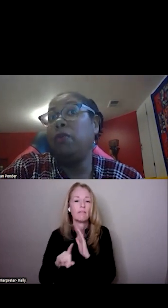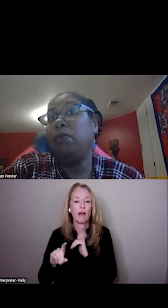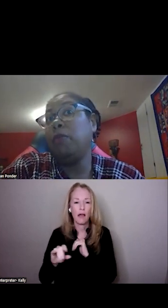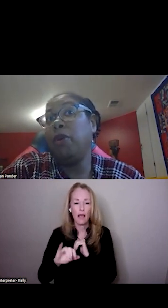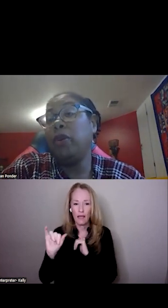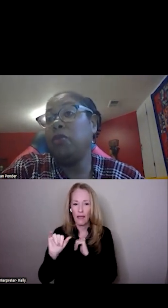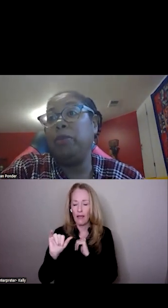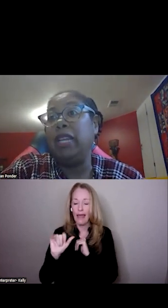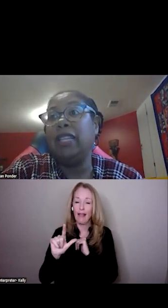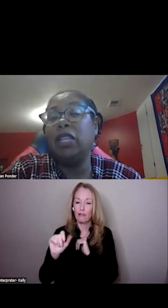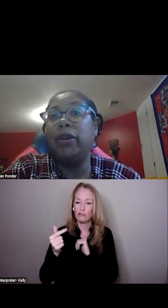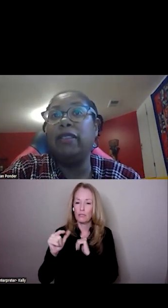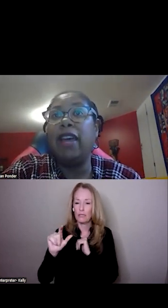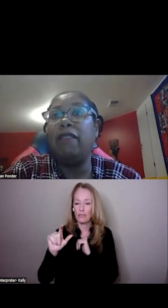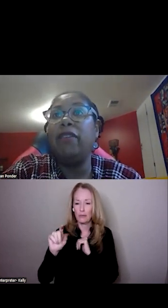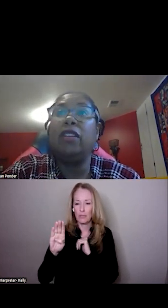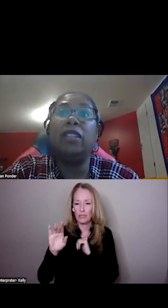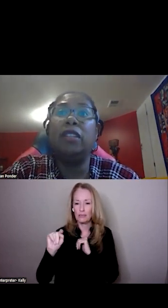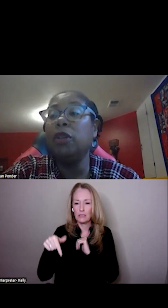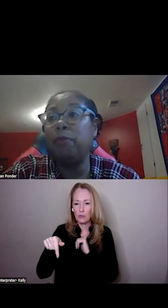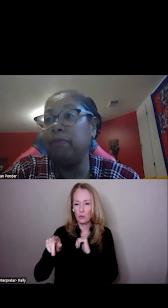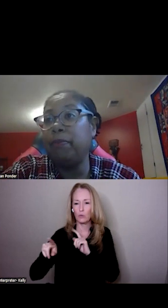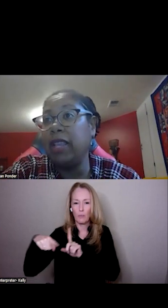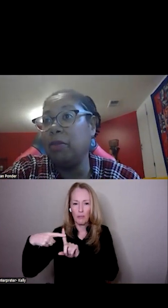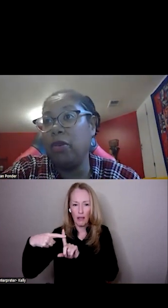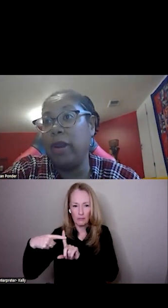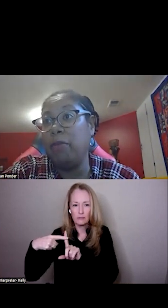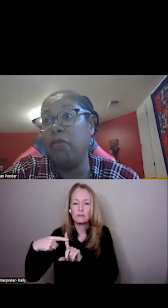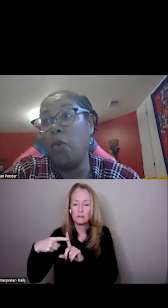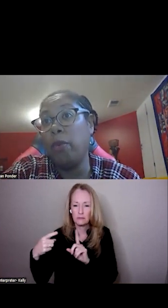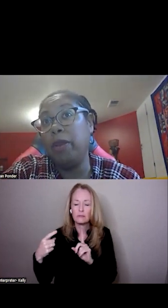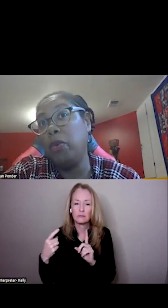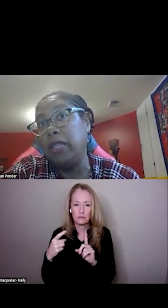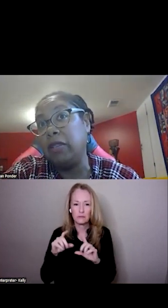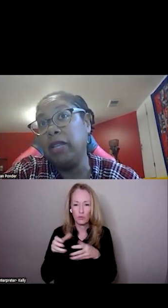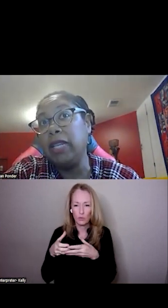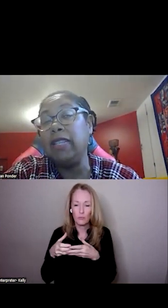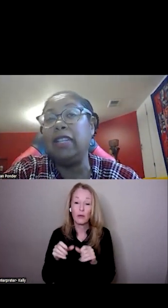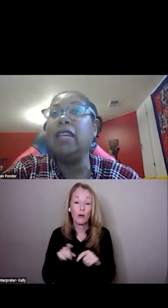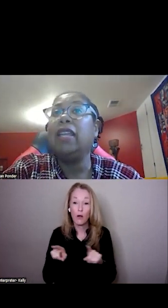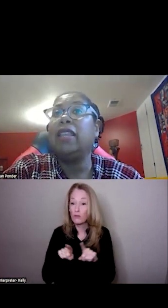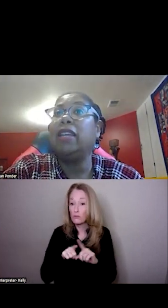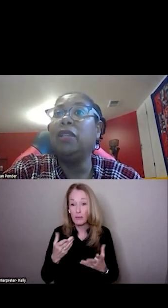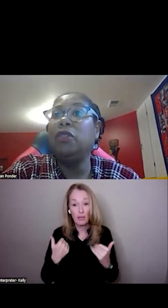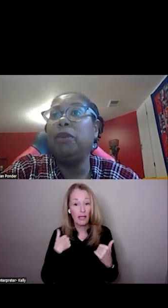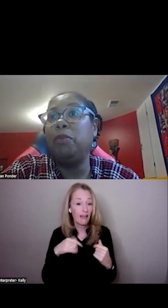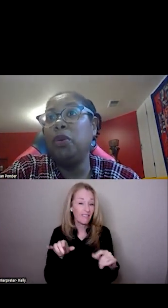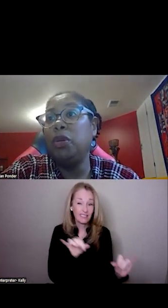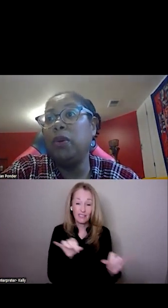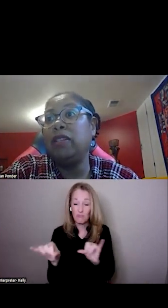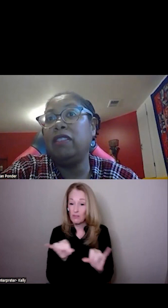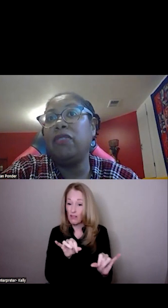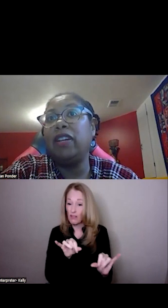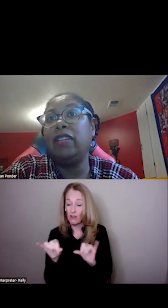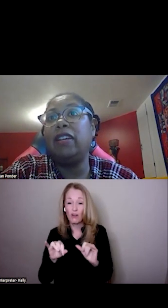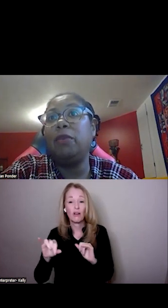You know, what components would be necessary to have a similar pilot program for people with disabilities, and that includes people